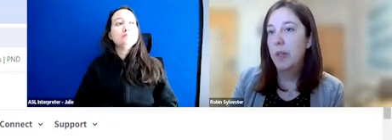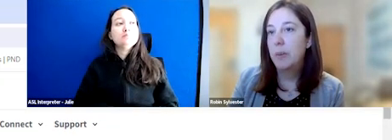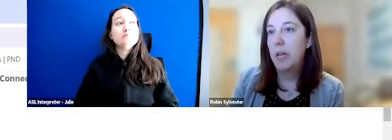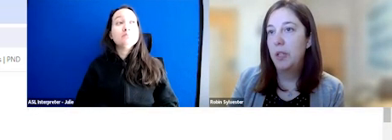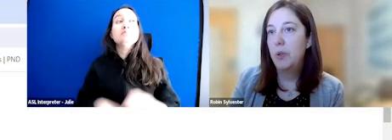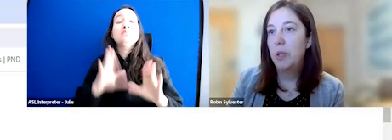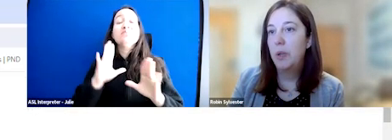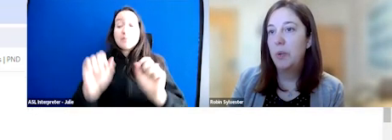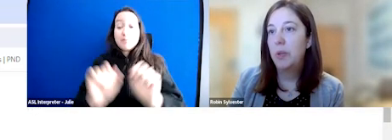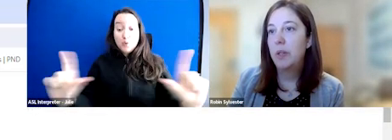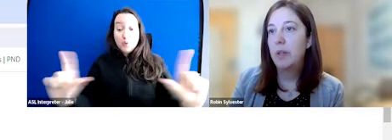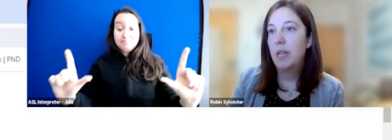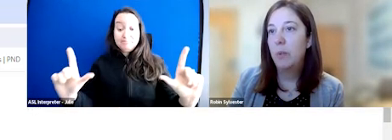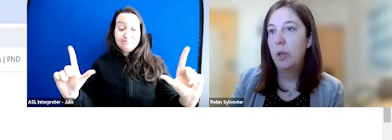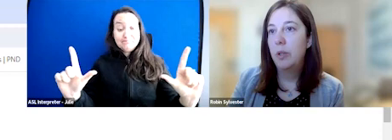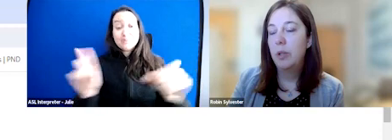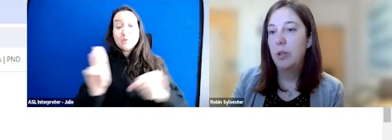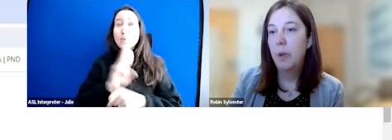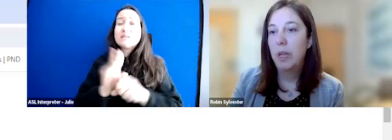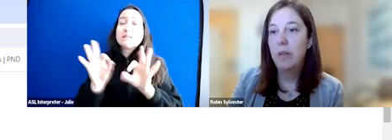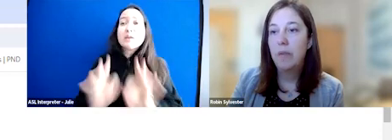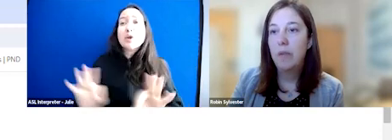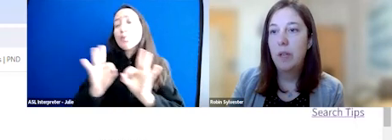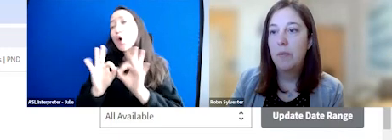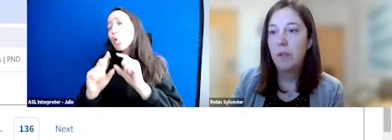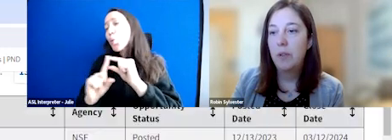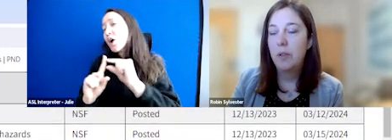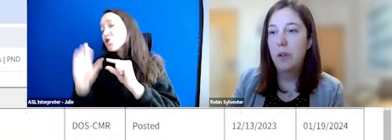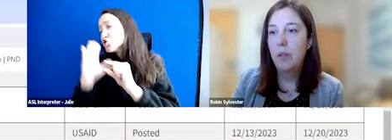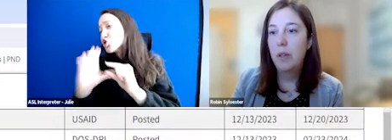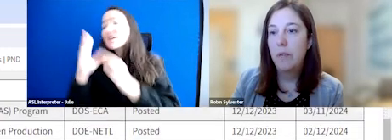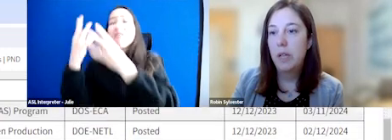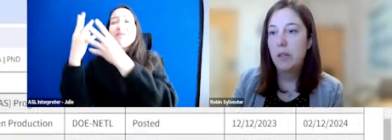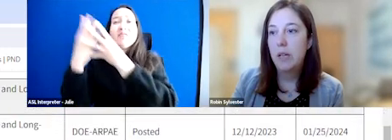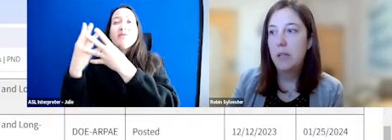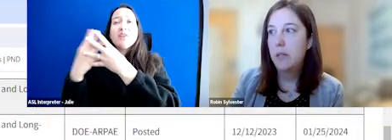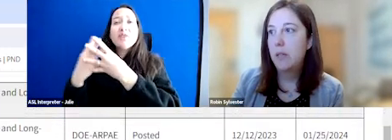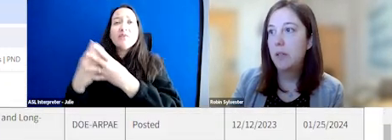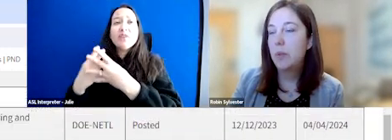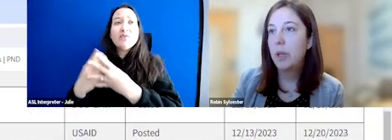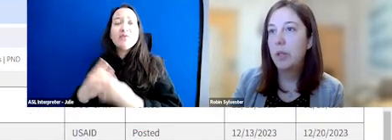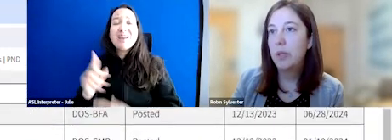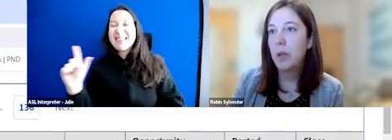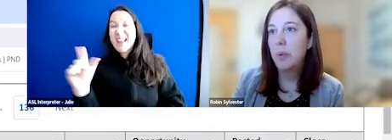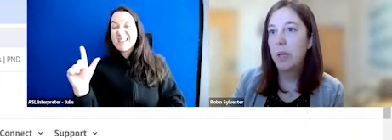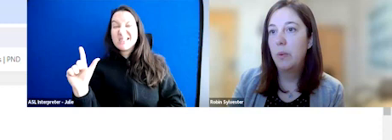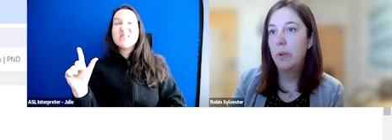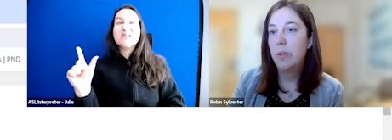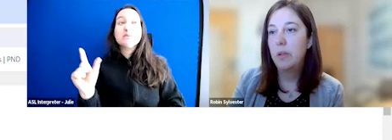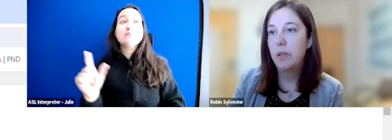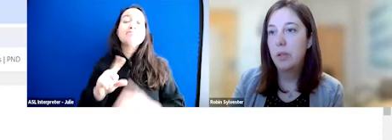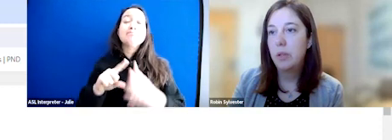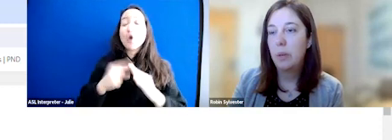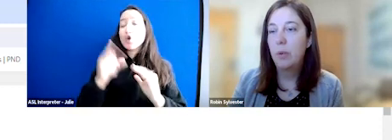Once you're on this page, you can use the keyword search or any of the filters on the left-hand side here. So we're going to start with a